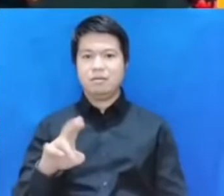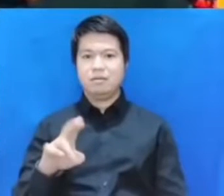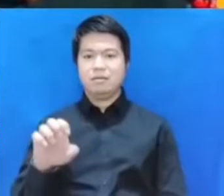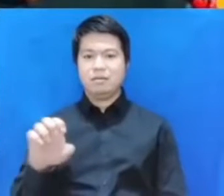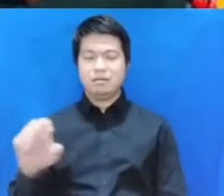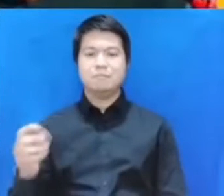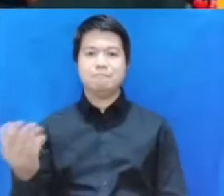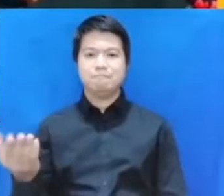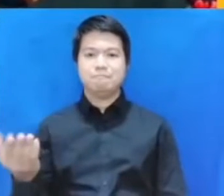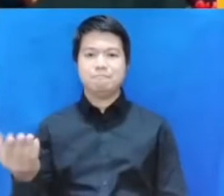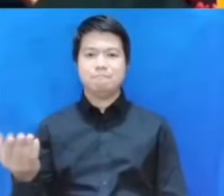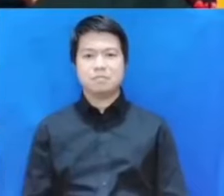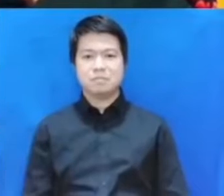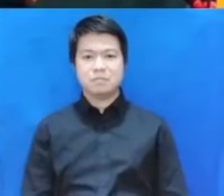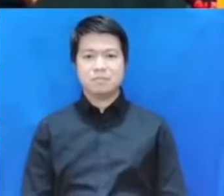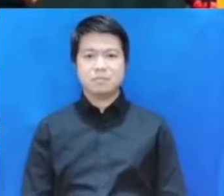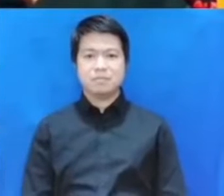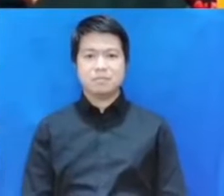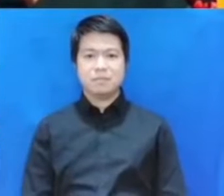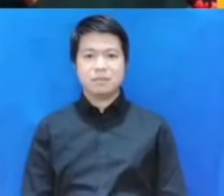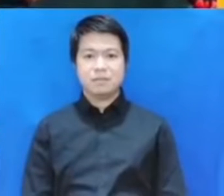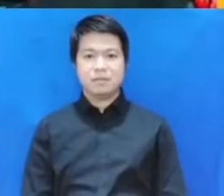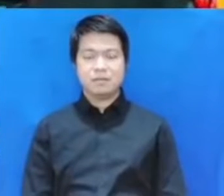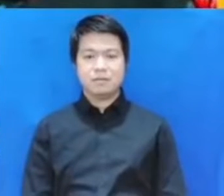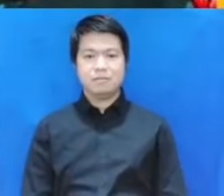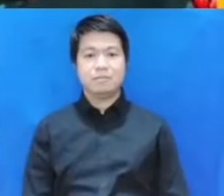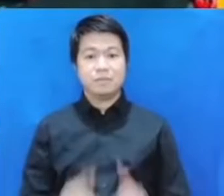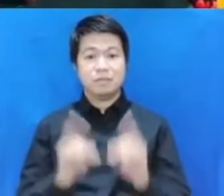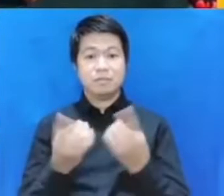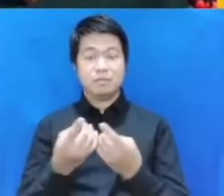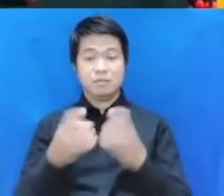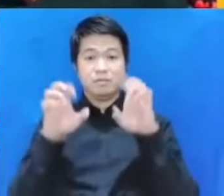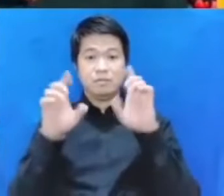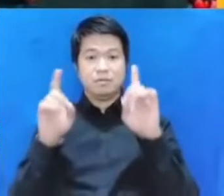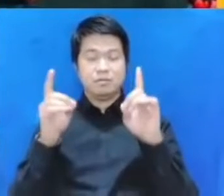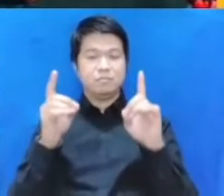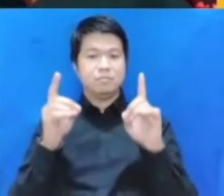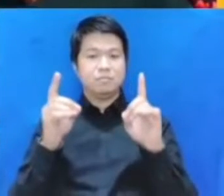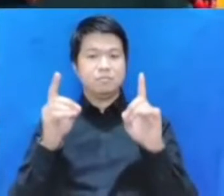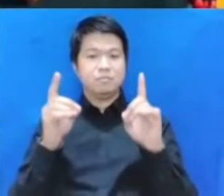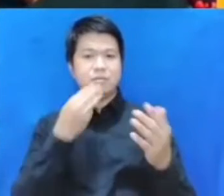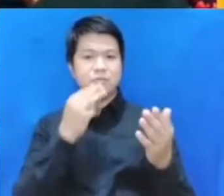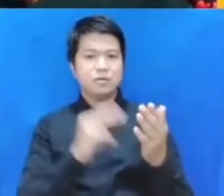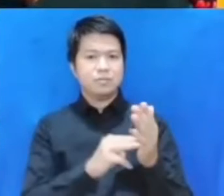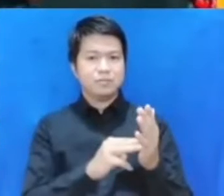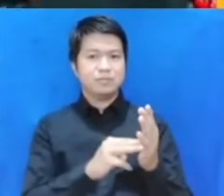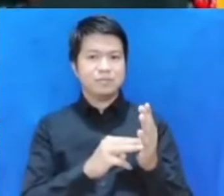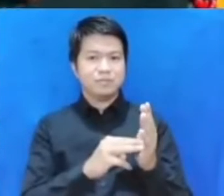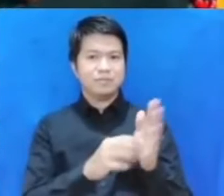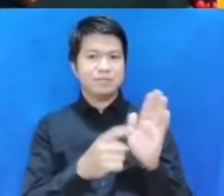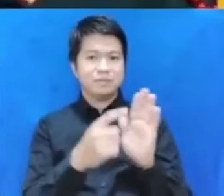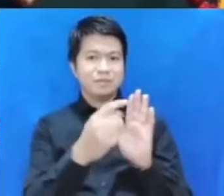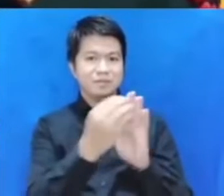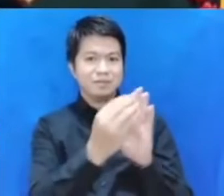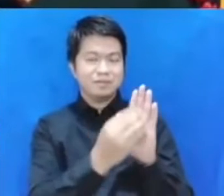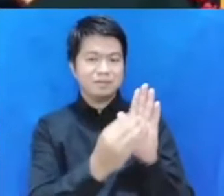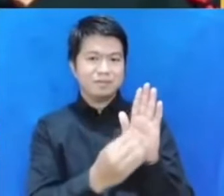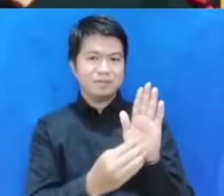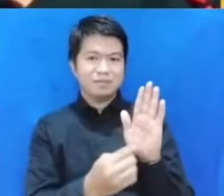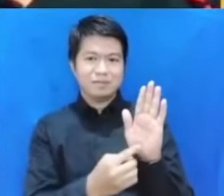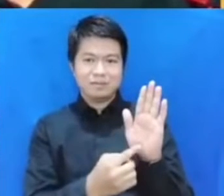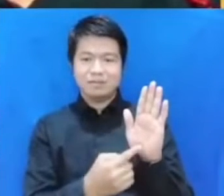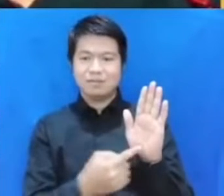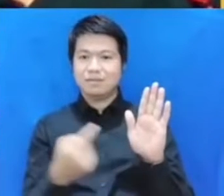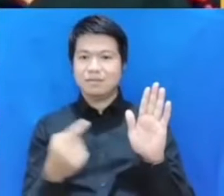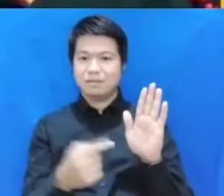late issuance of this DepEd memorandum, the indicators still cover performance for